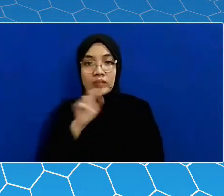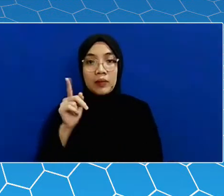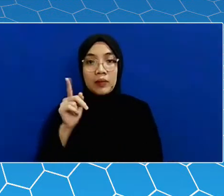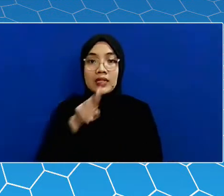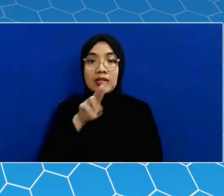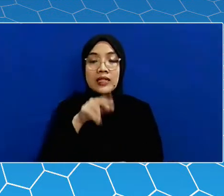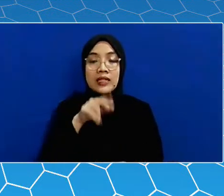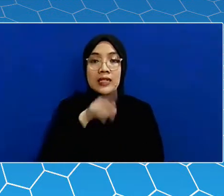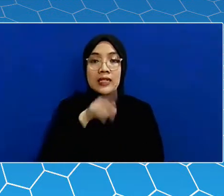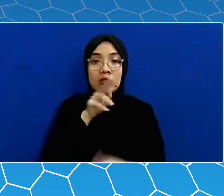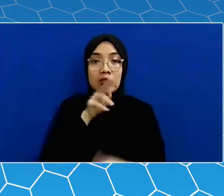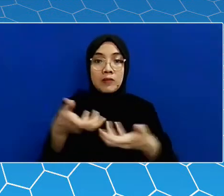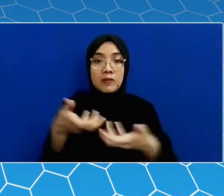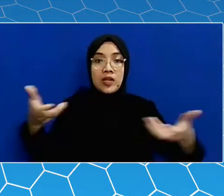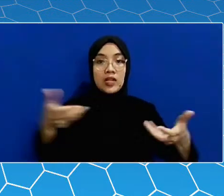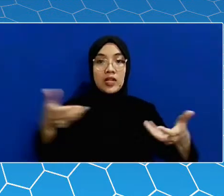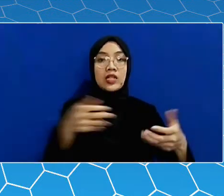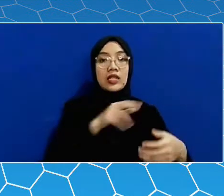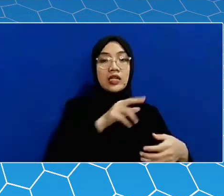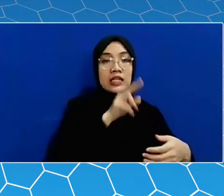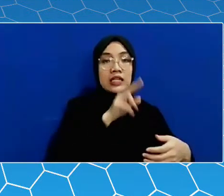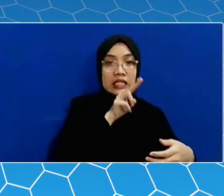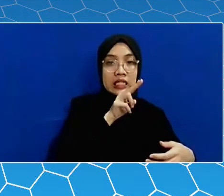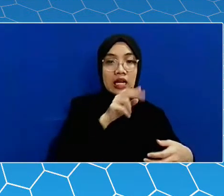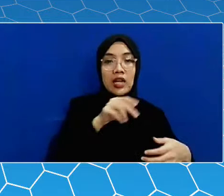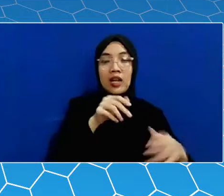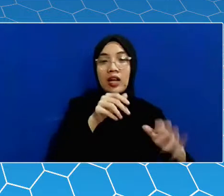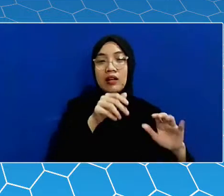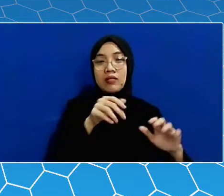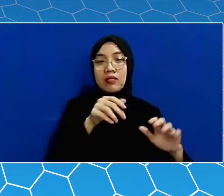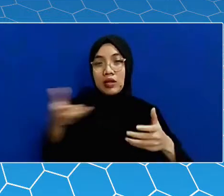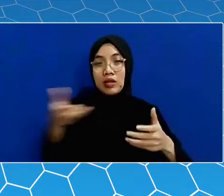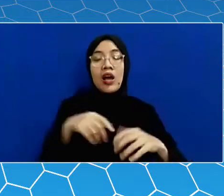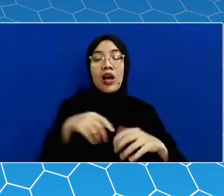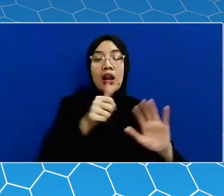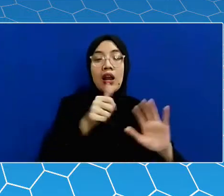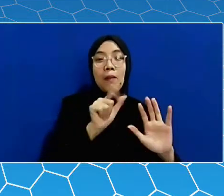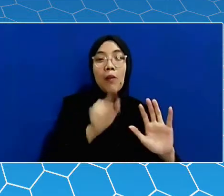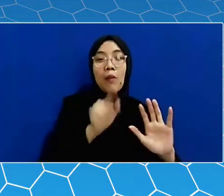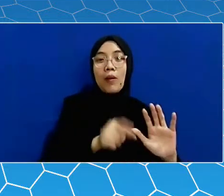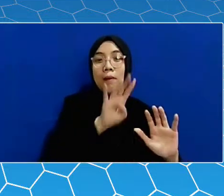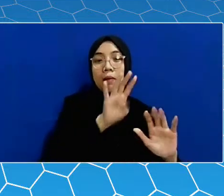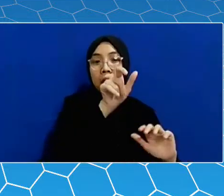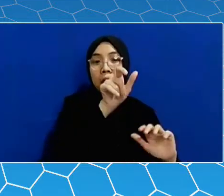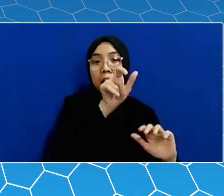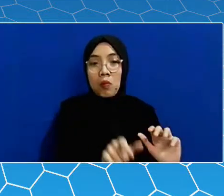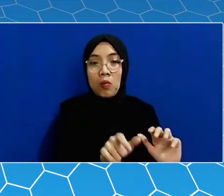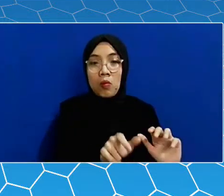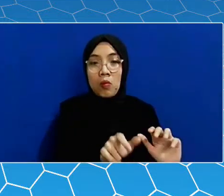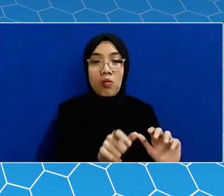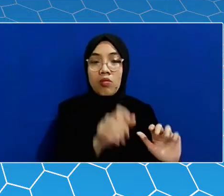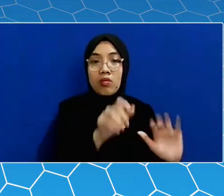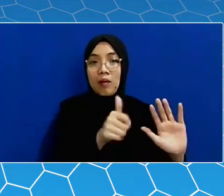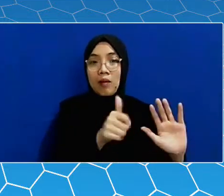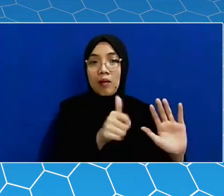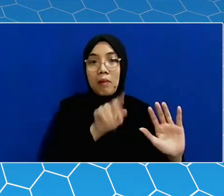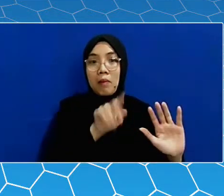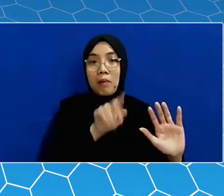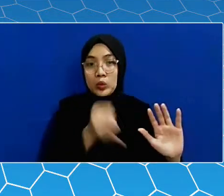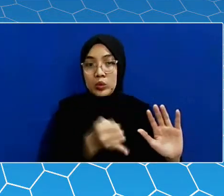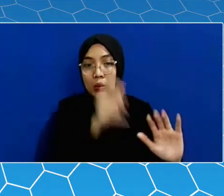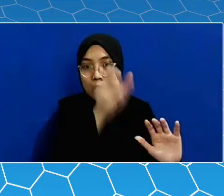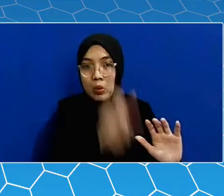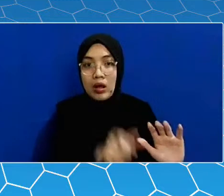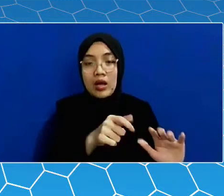regions. In England, there are 6.4 million who are affected by cardiovascular disease, and this is going to have a bigger impact. And obviously,